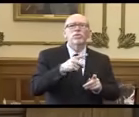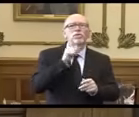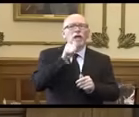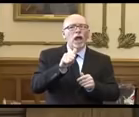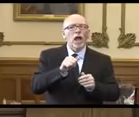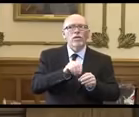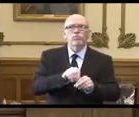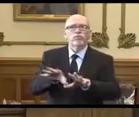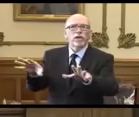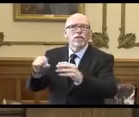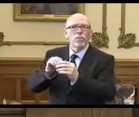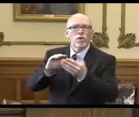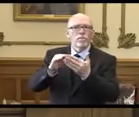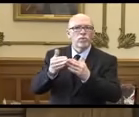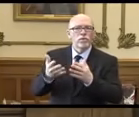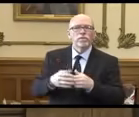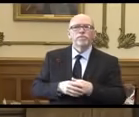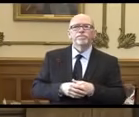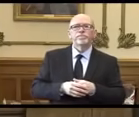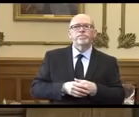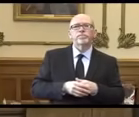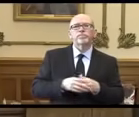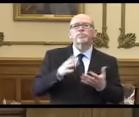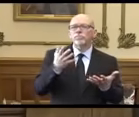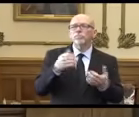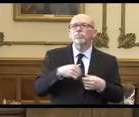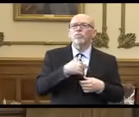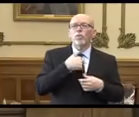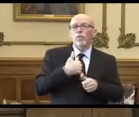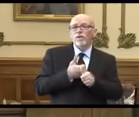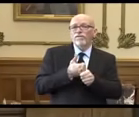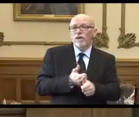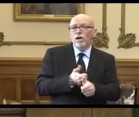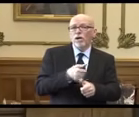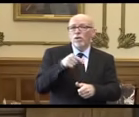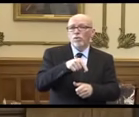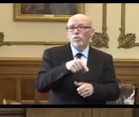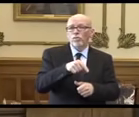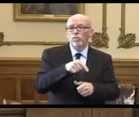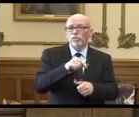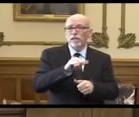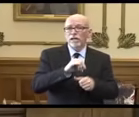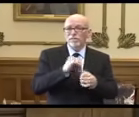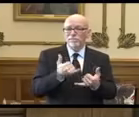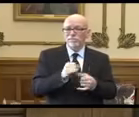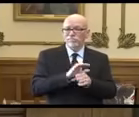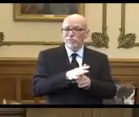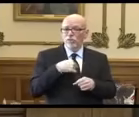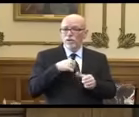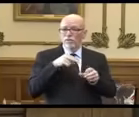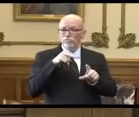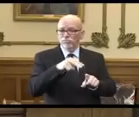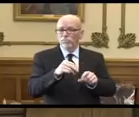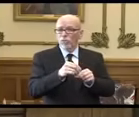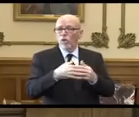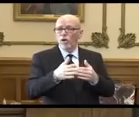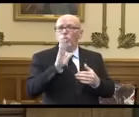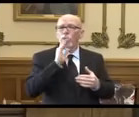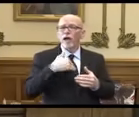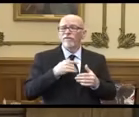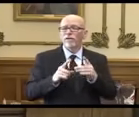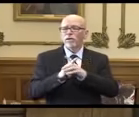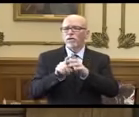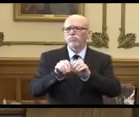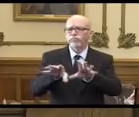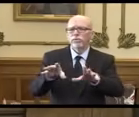more communal spread. So I think as we follow this pandemic forward, we're going to see that there's going to be outbreaks in various